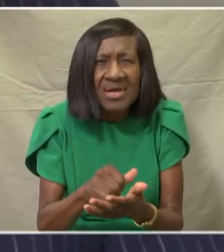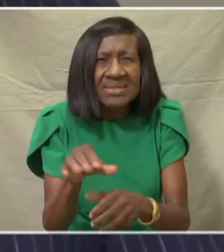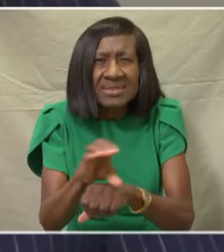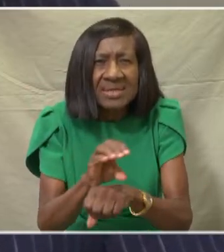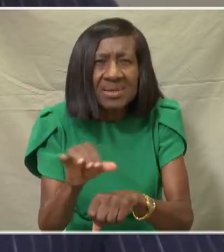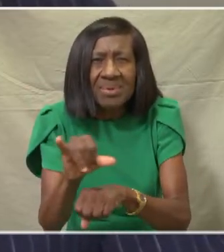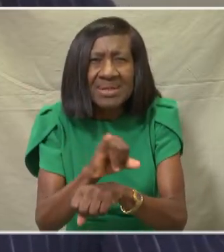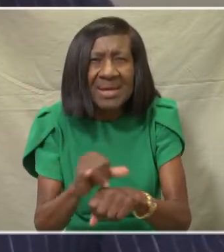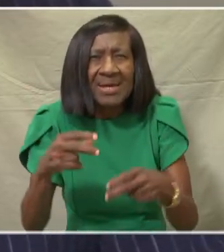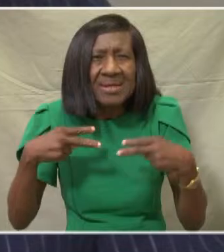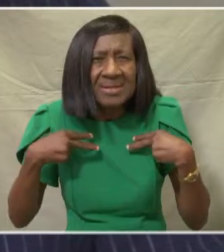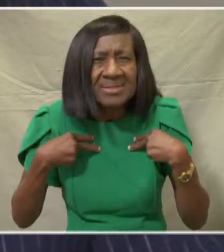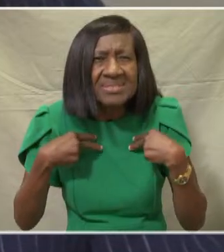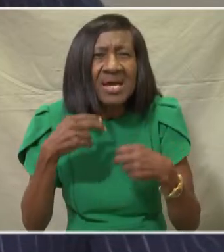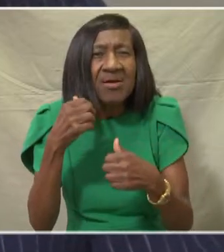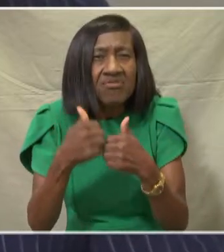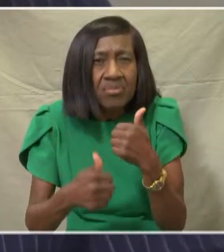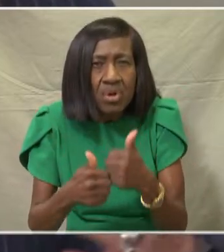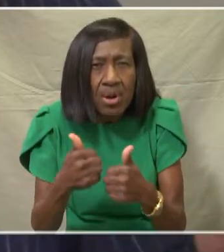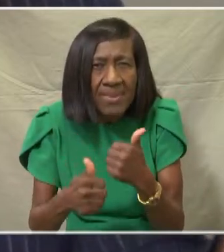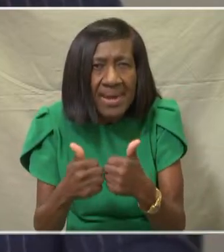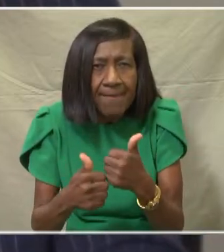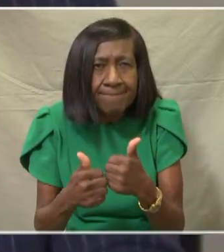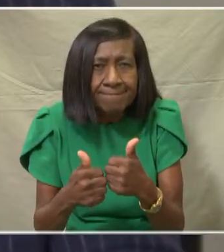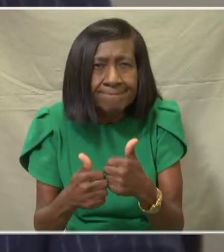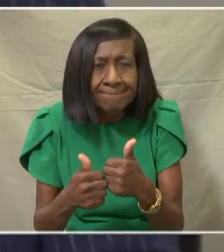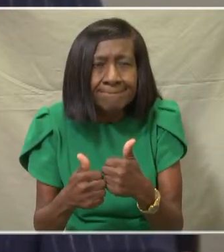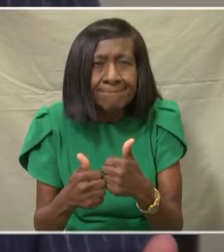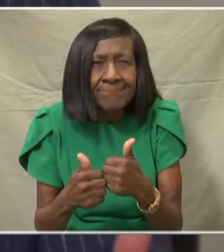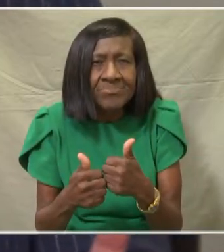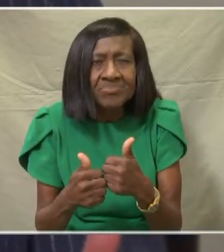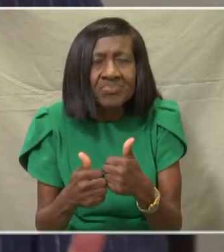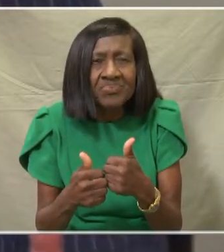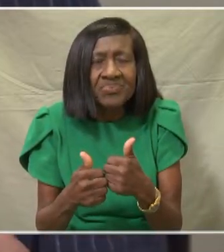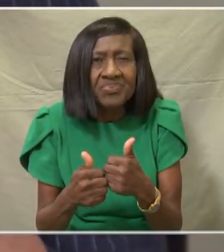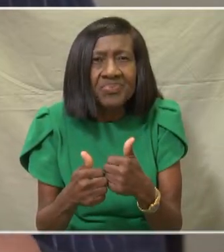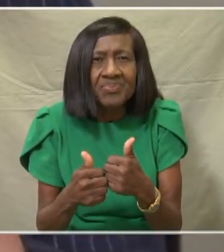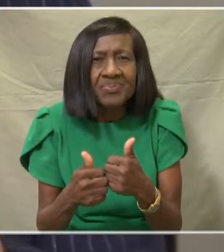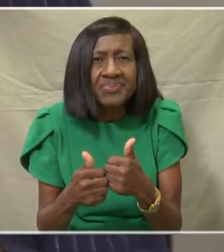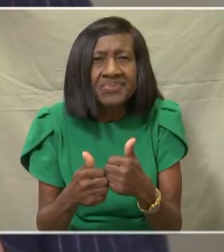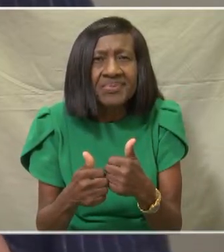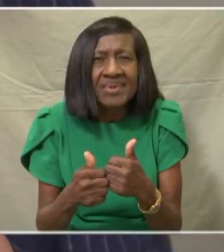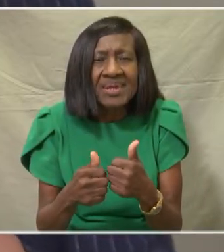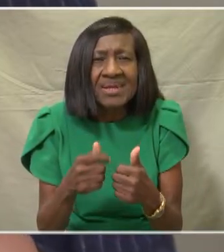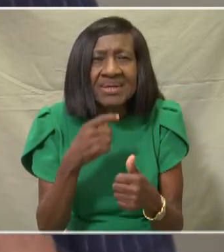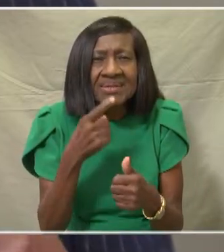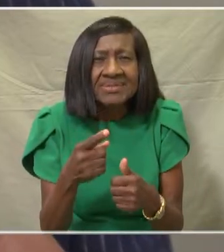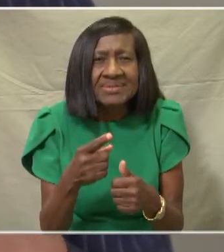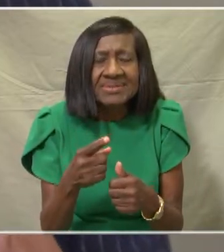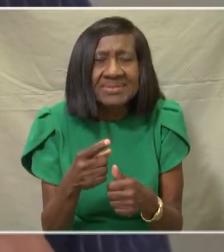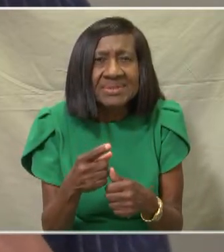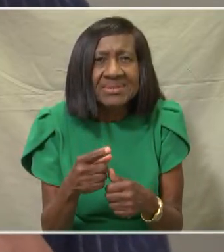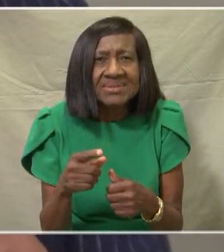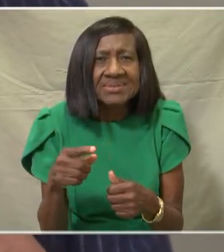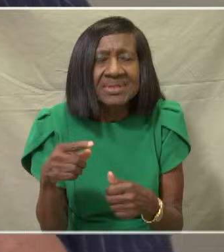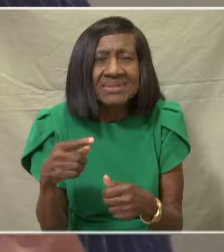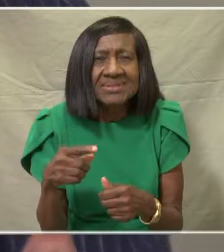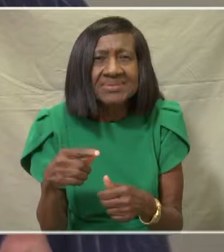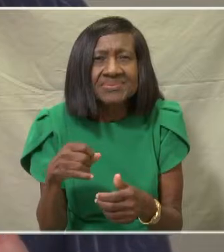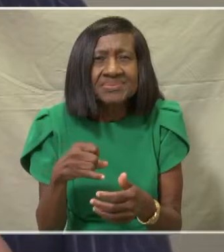the regimes with problems might not have the openness that you have. We find it a very